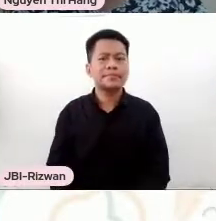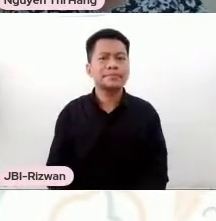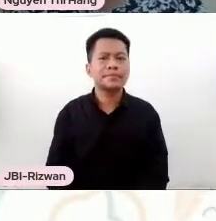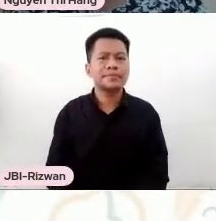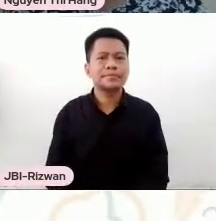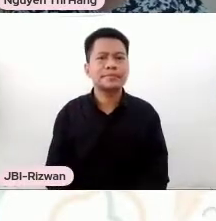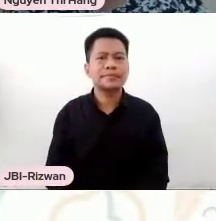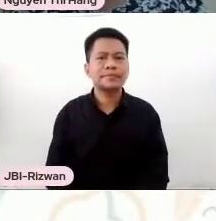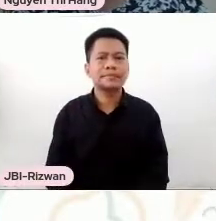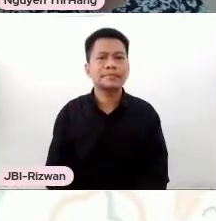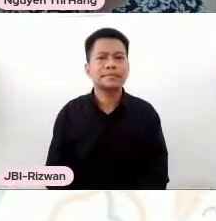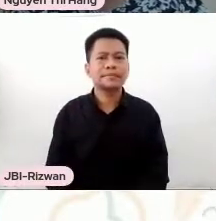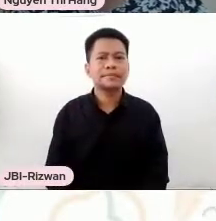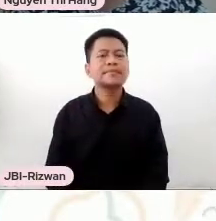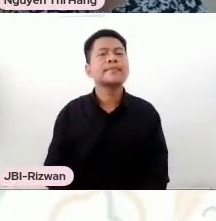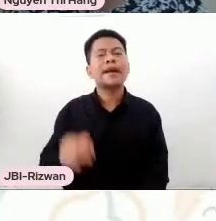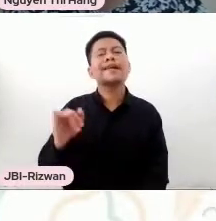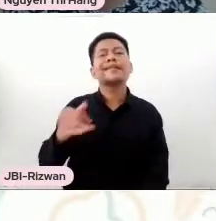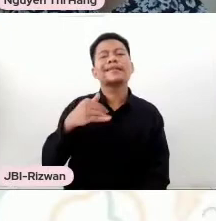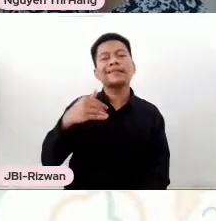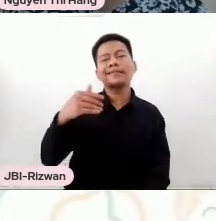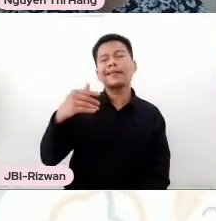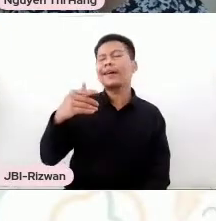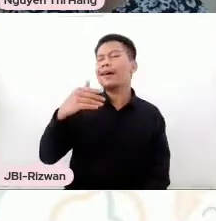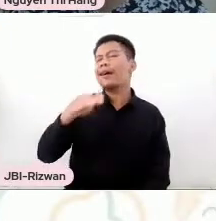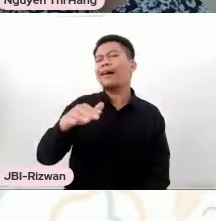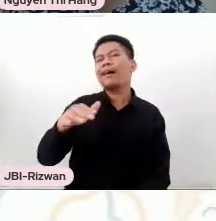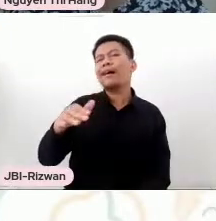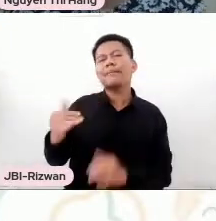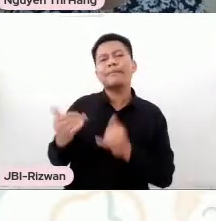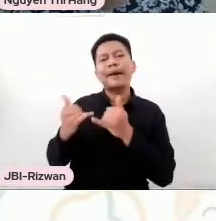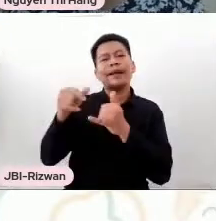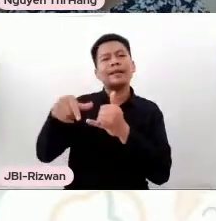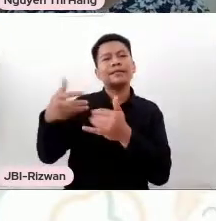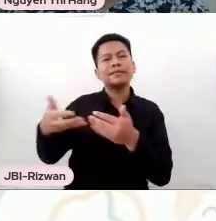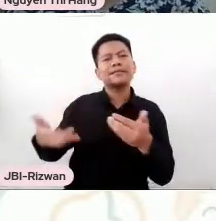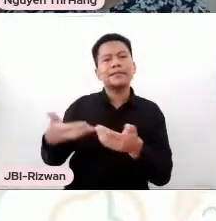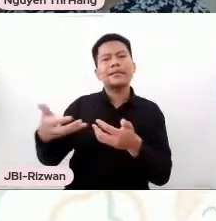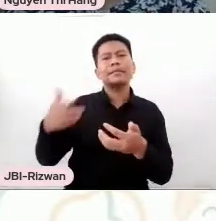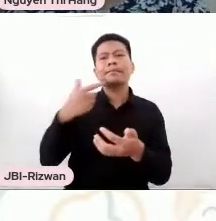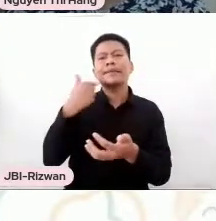this is very important. Very important to play,